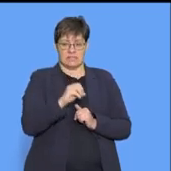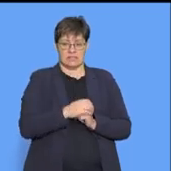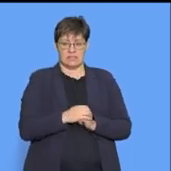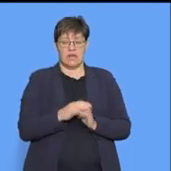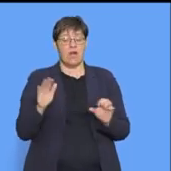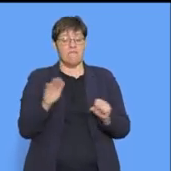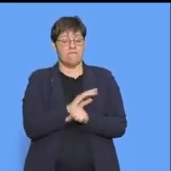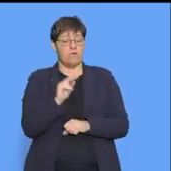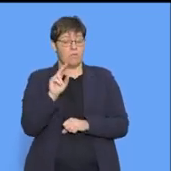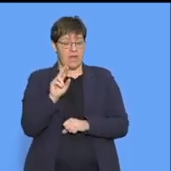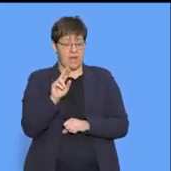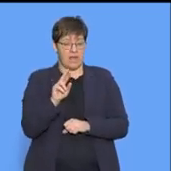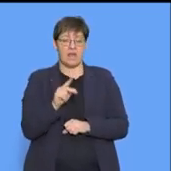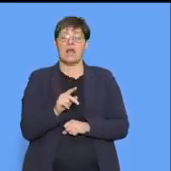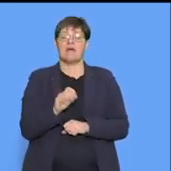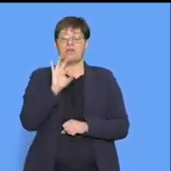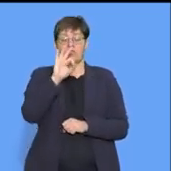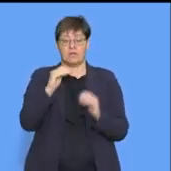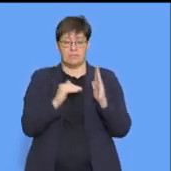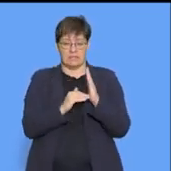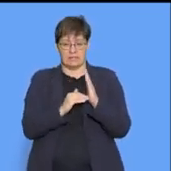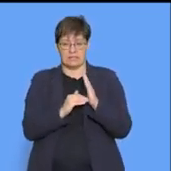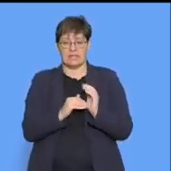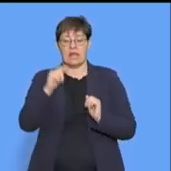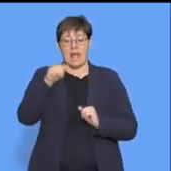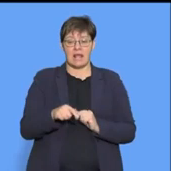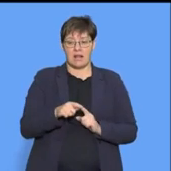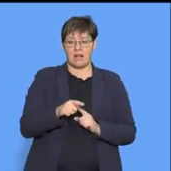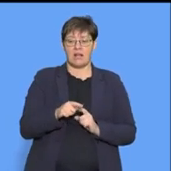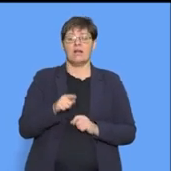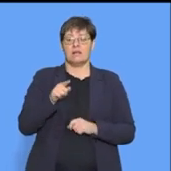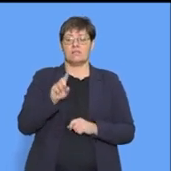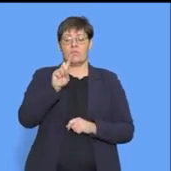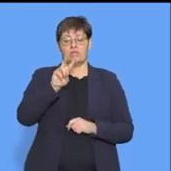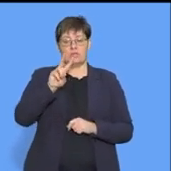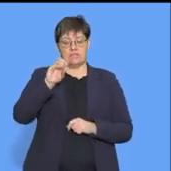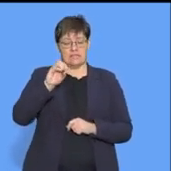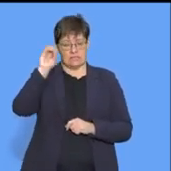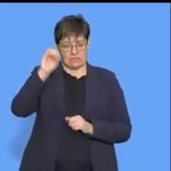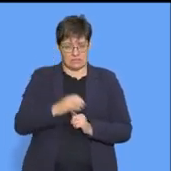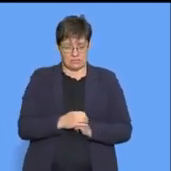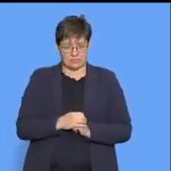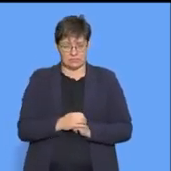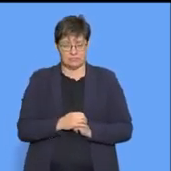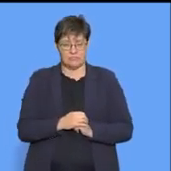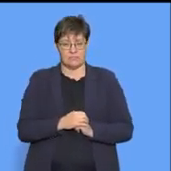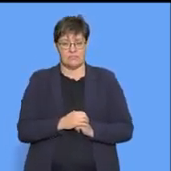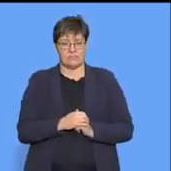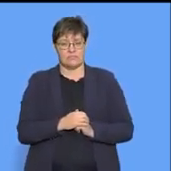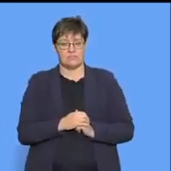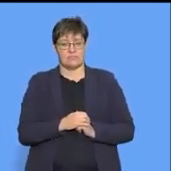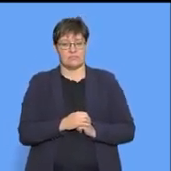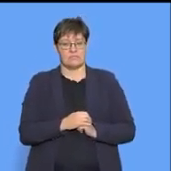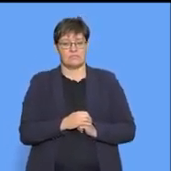30, and our full pair we're given is the 3 meters, and the angle across the 3 meters is